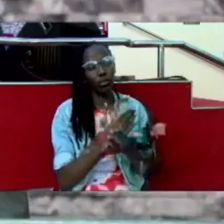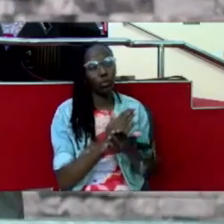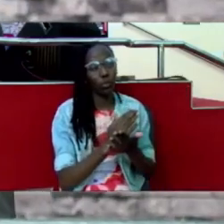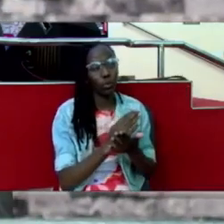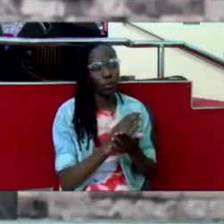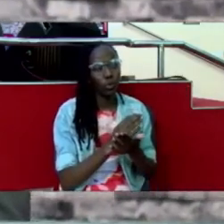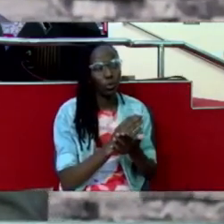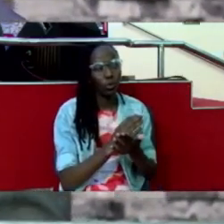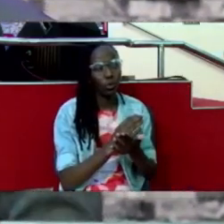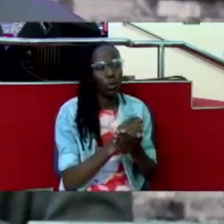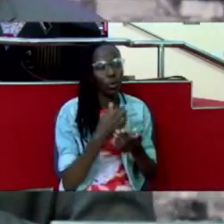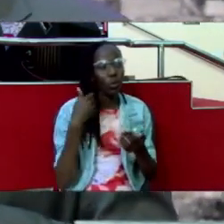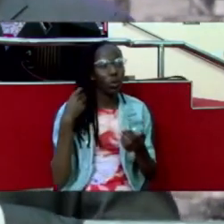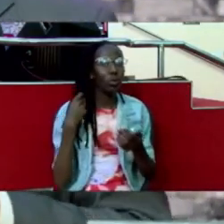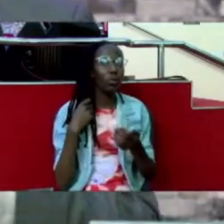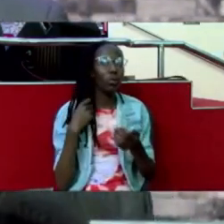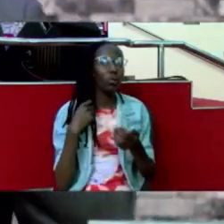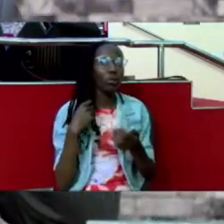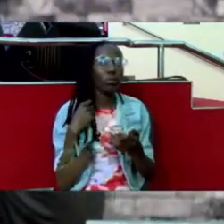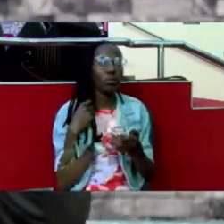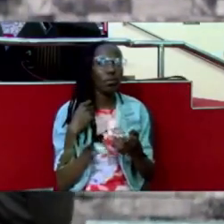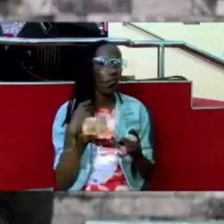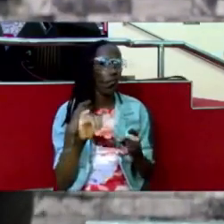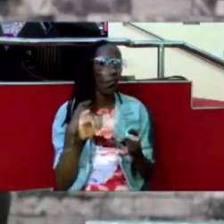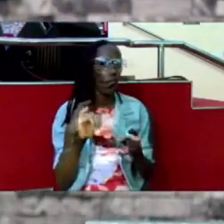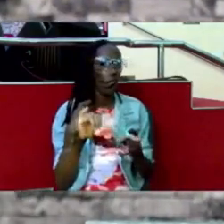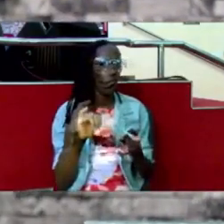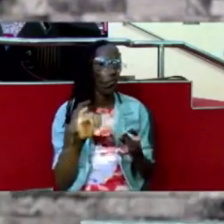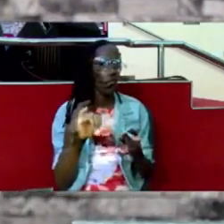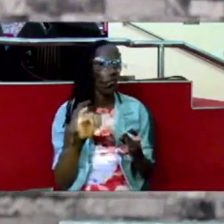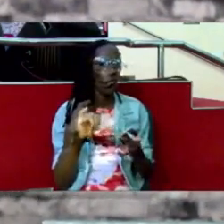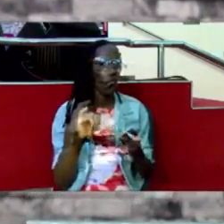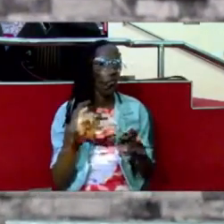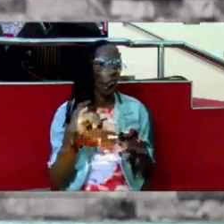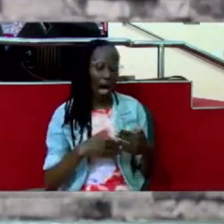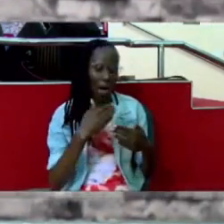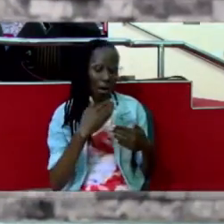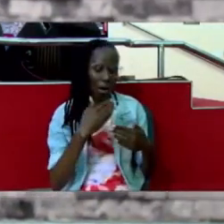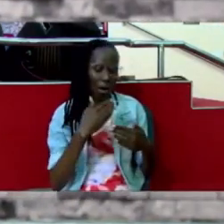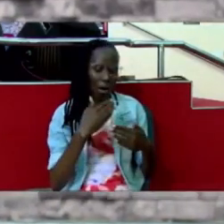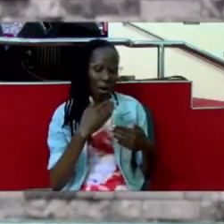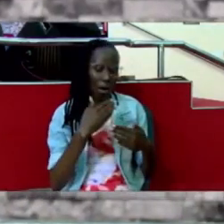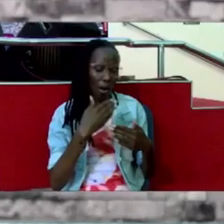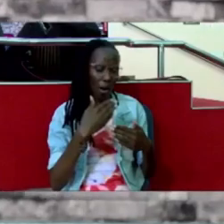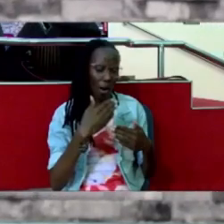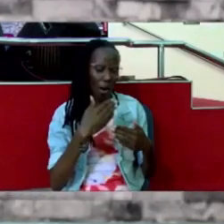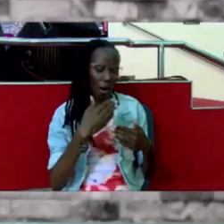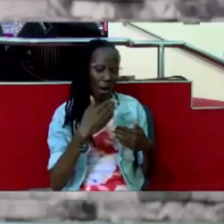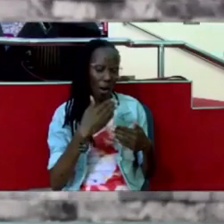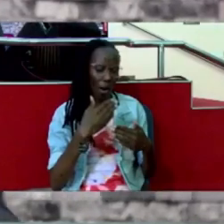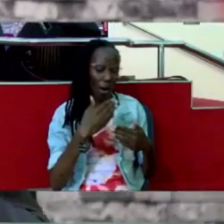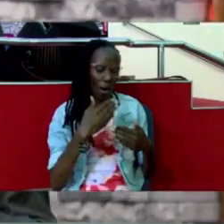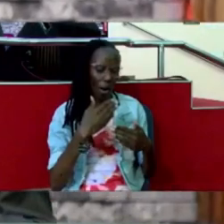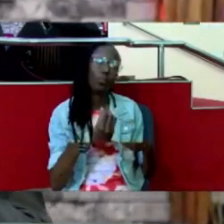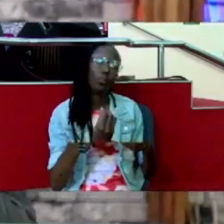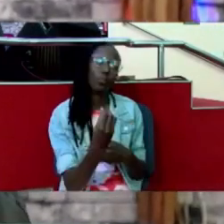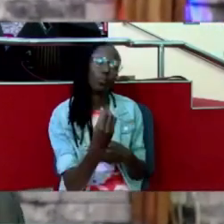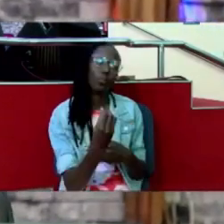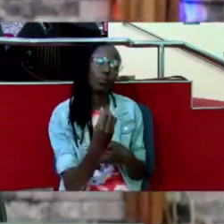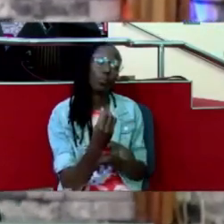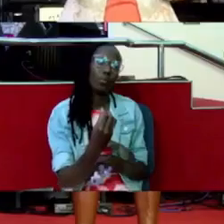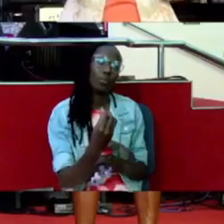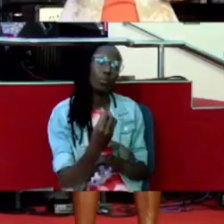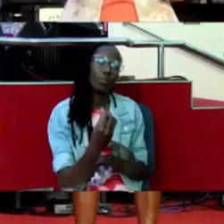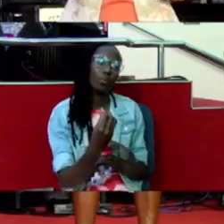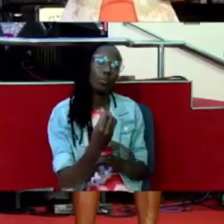kutoa dhabihu. That even that after 40, ya kwamba hata baada ya 40, so one thing